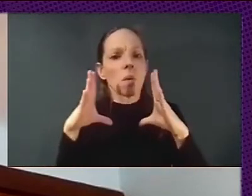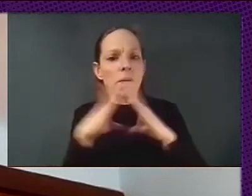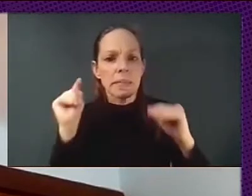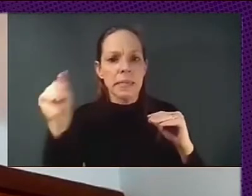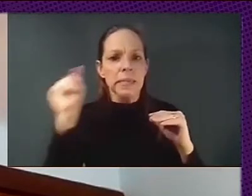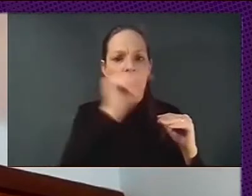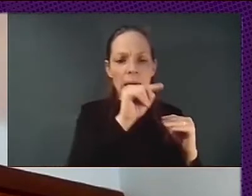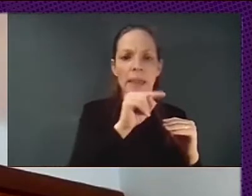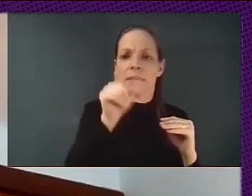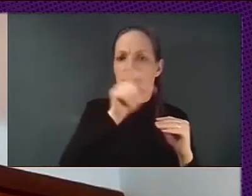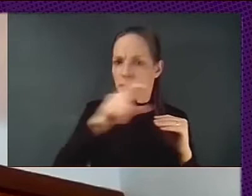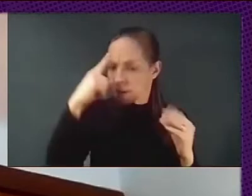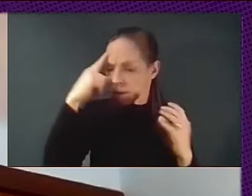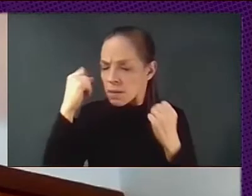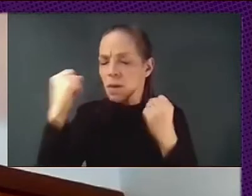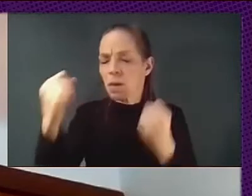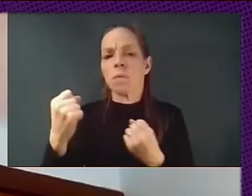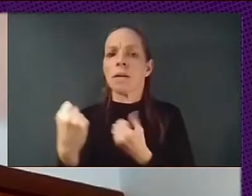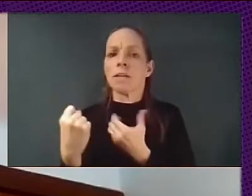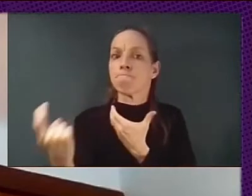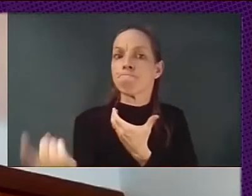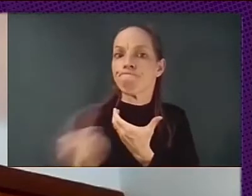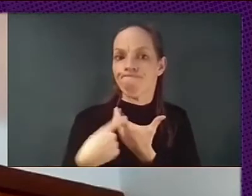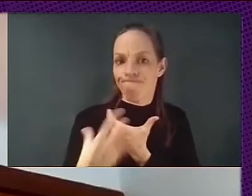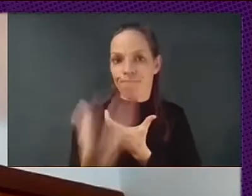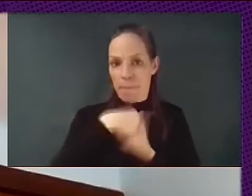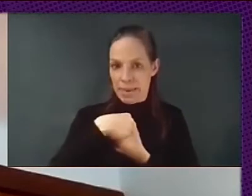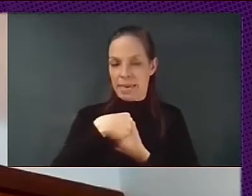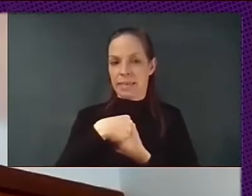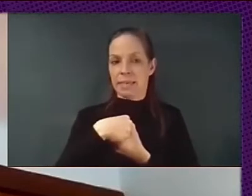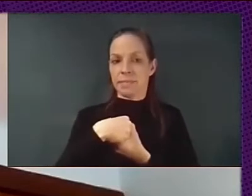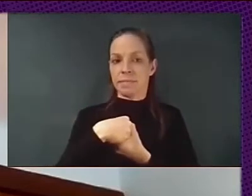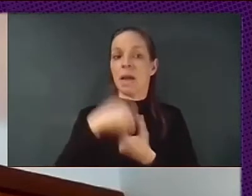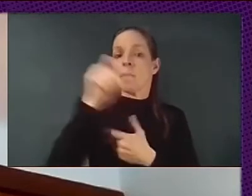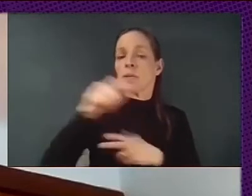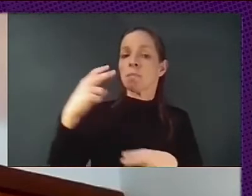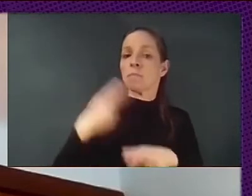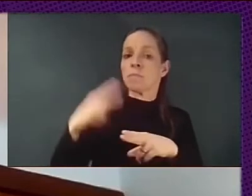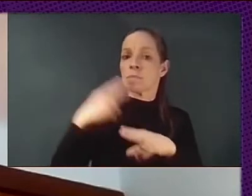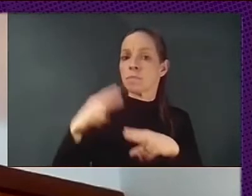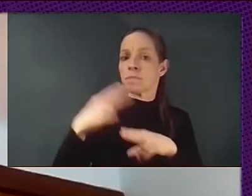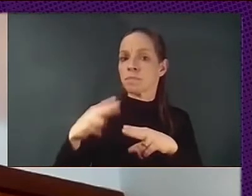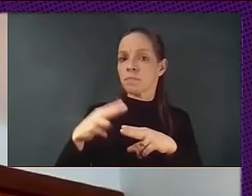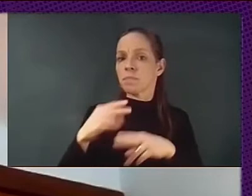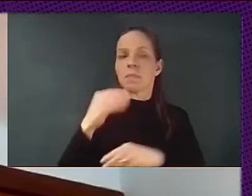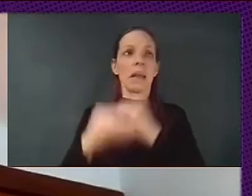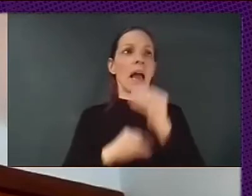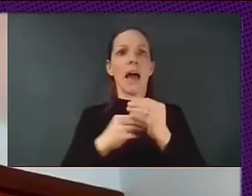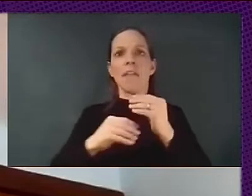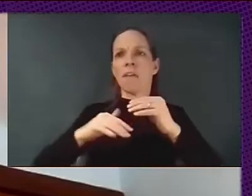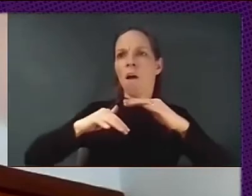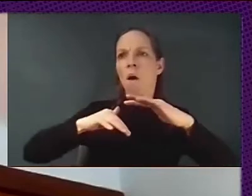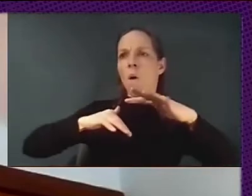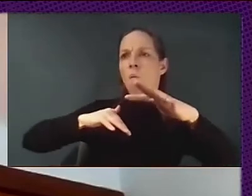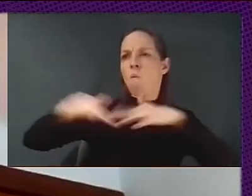politicians can't do what mass movements can do. There's no platform here for mass movements of how to reconstruct the tech ecosystem.